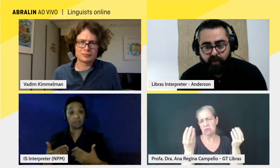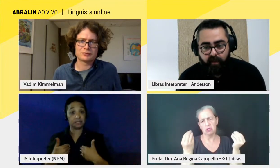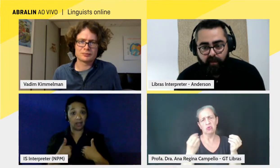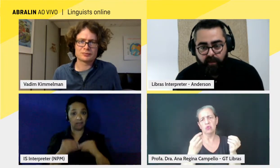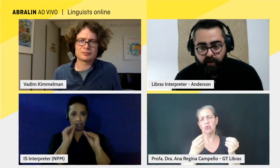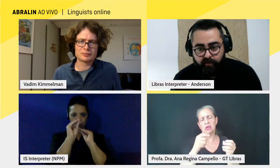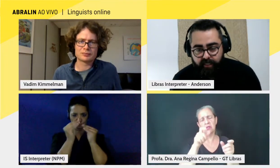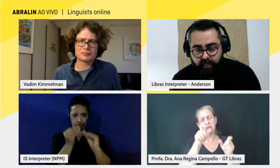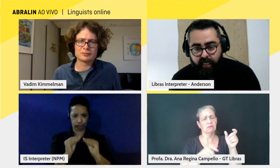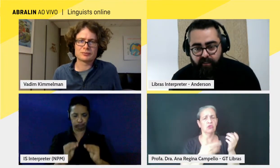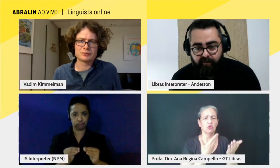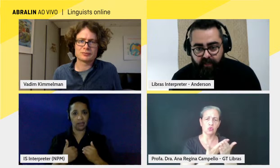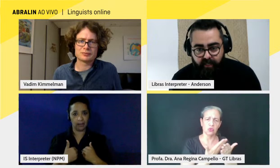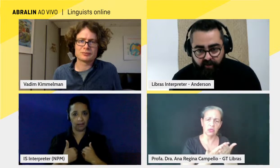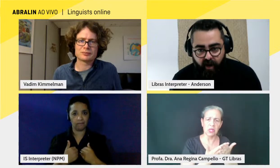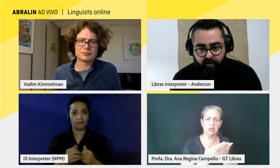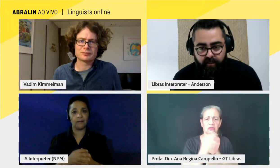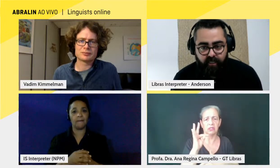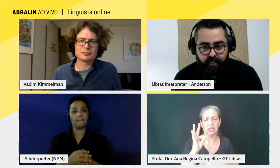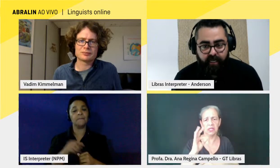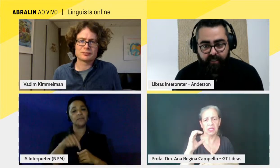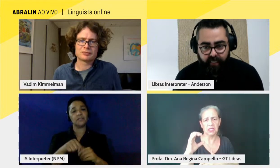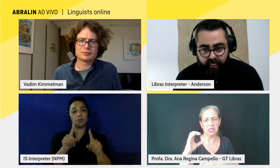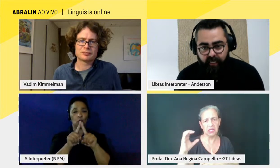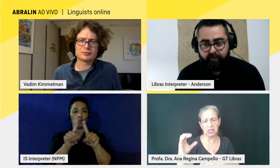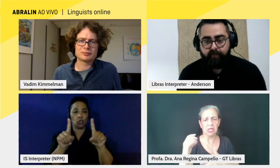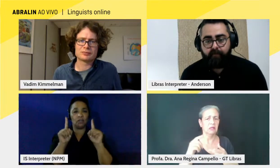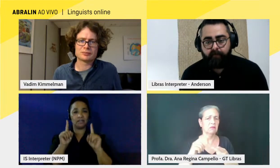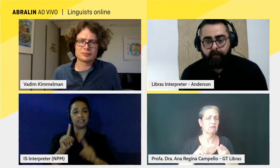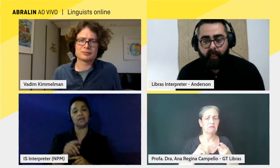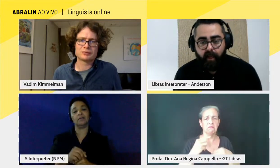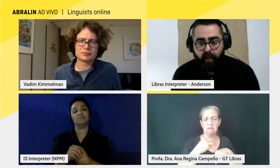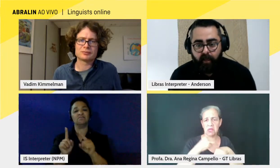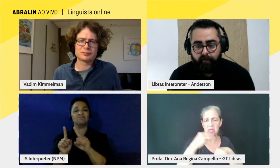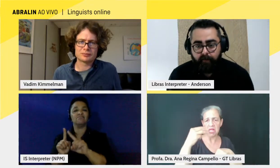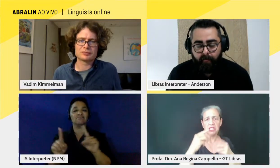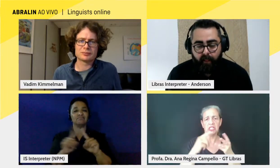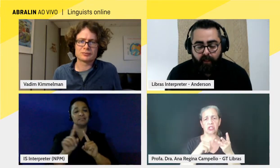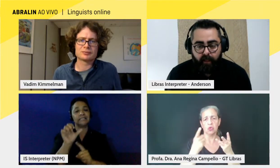of Universidade Federal Santa Catarina,